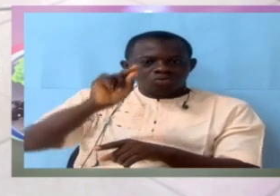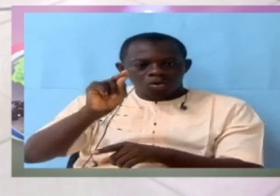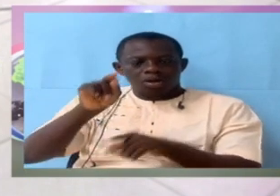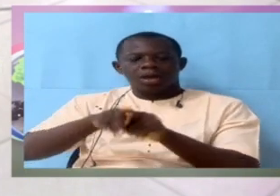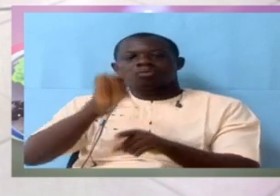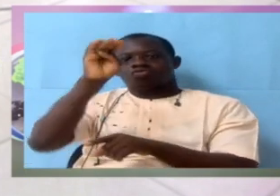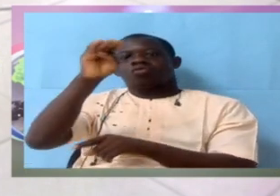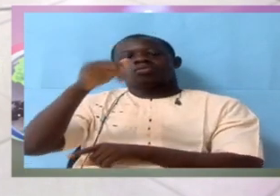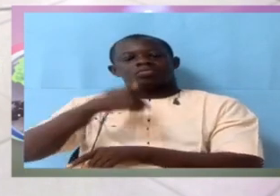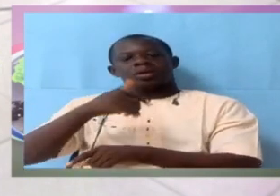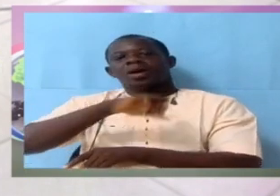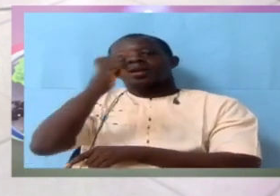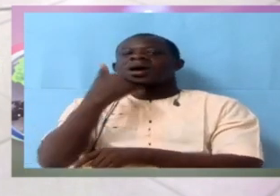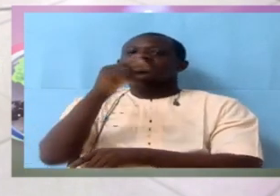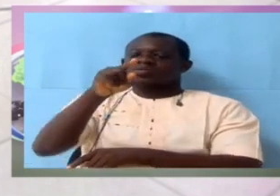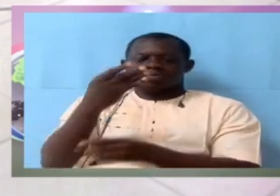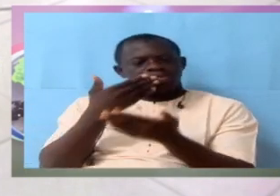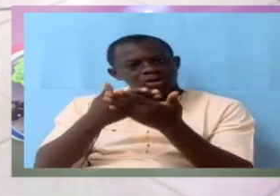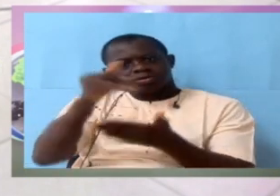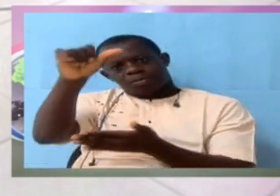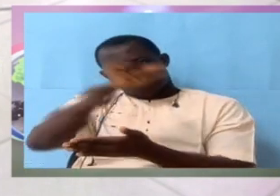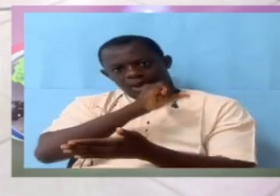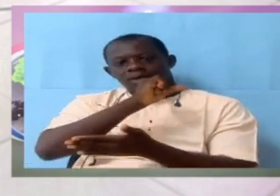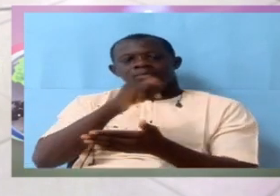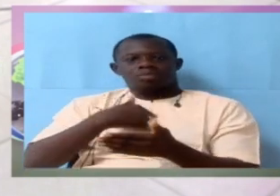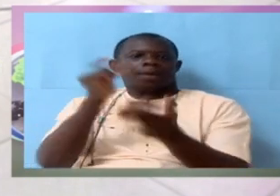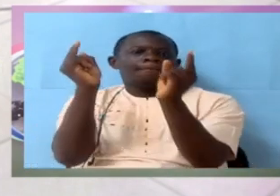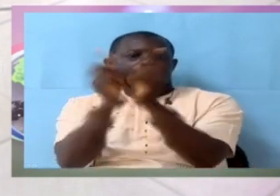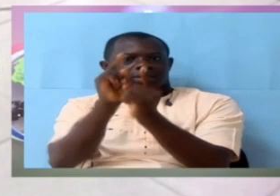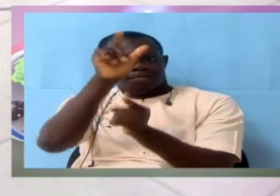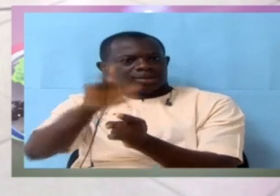me and asked me to come back. I came back to him.